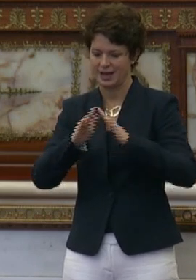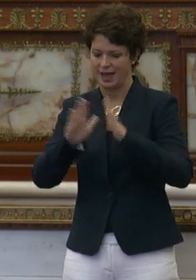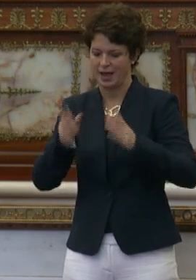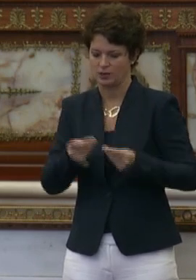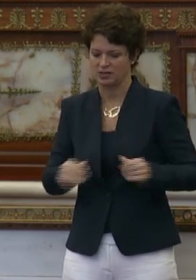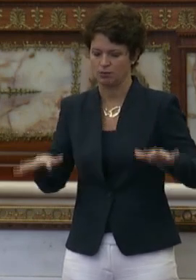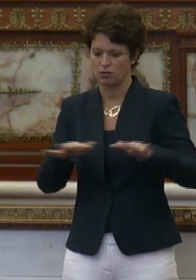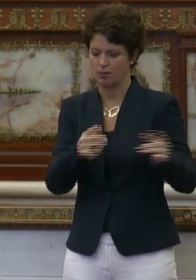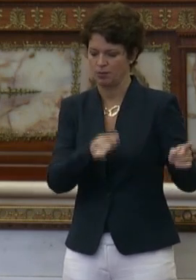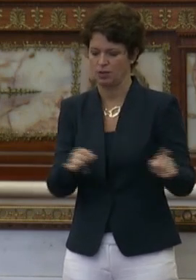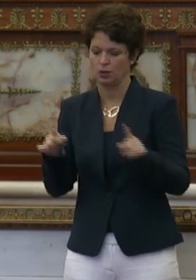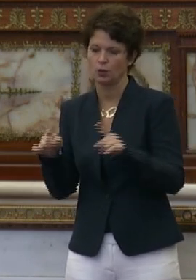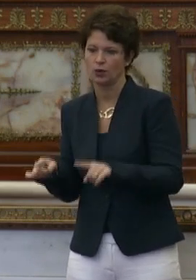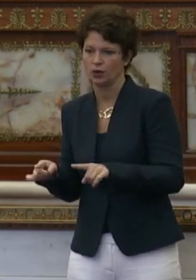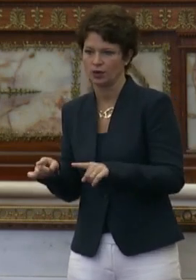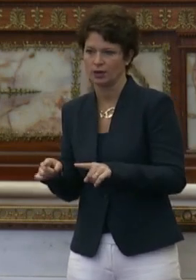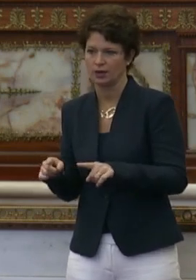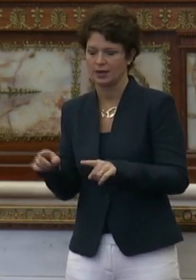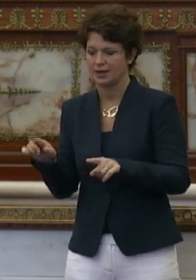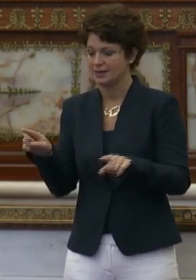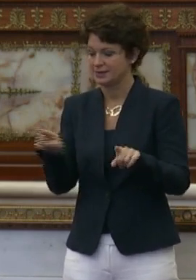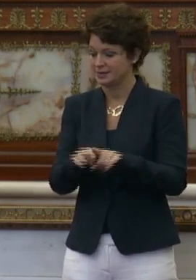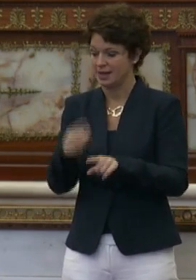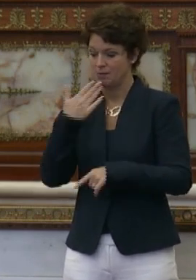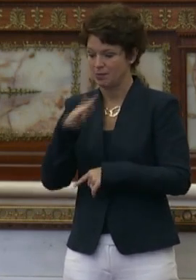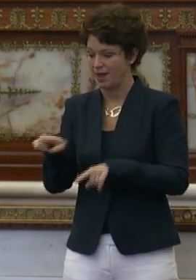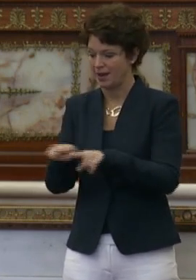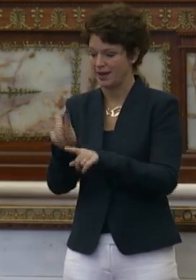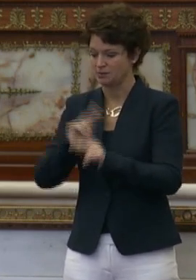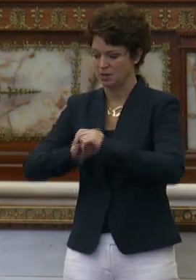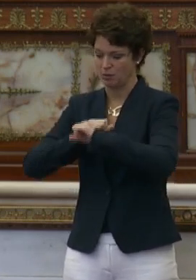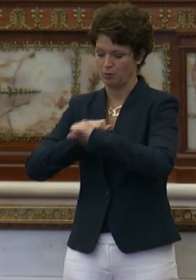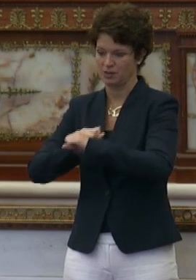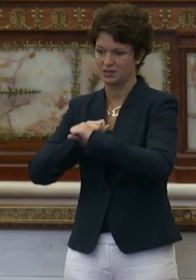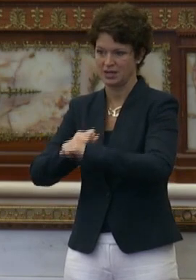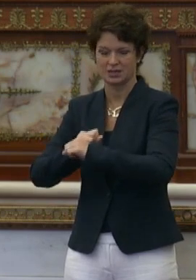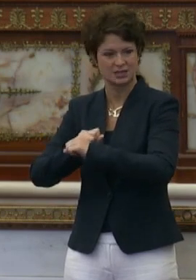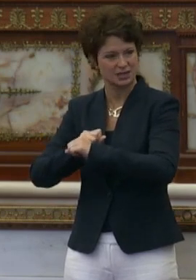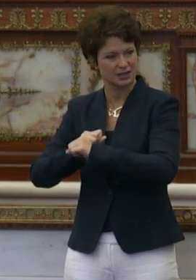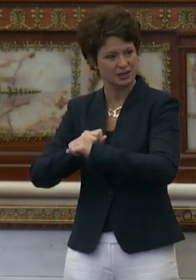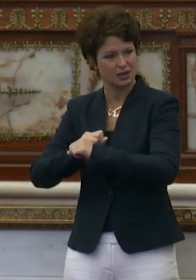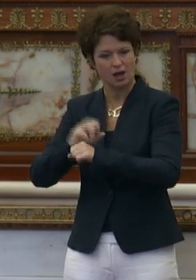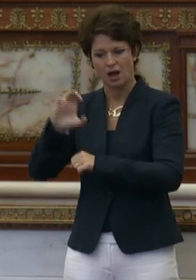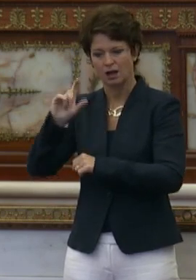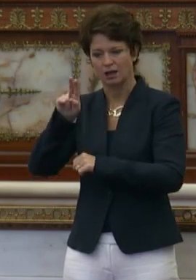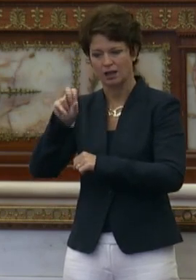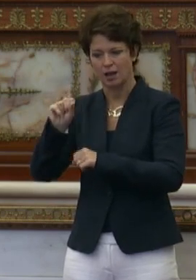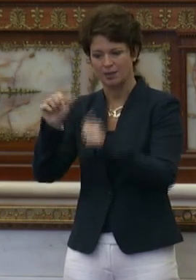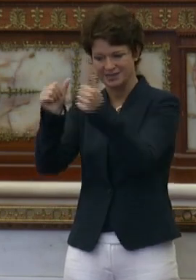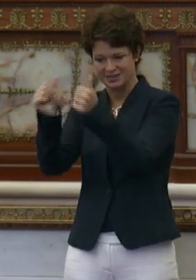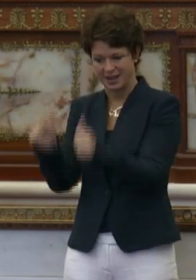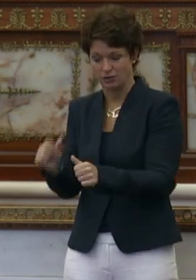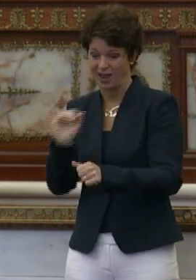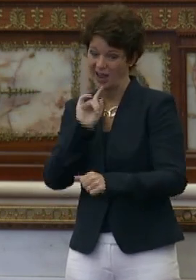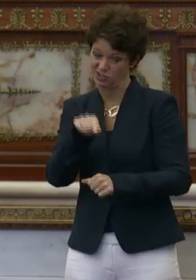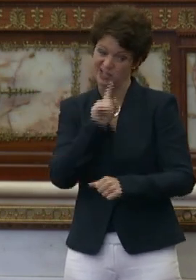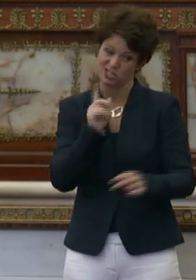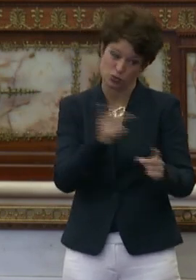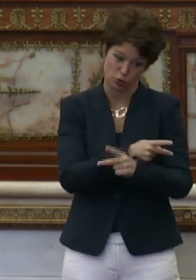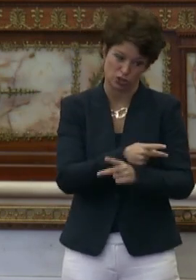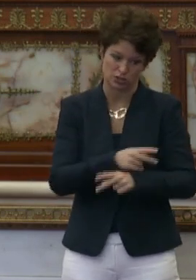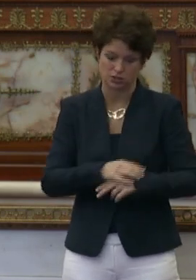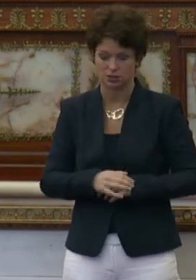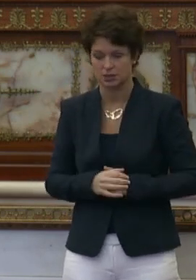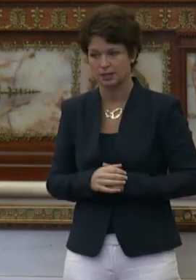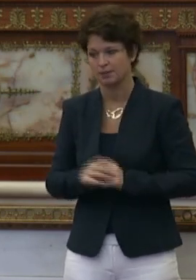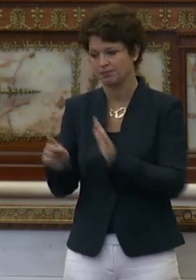properties work? It's just as bad as people protecting the Columbus statue. It's worse, actually.